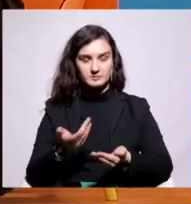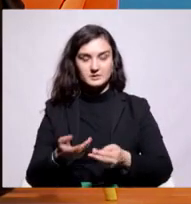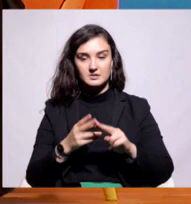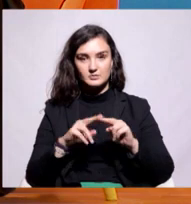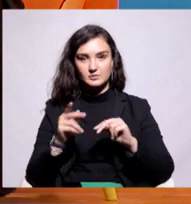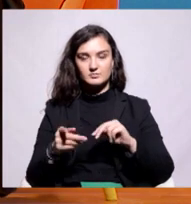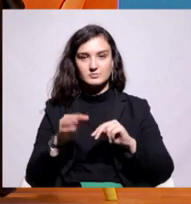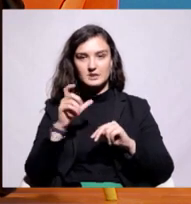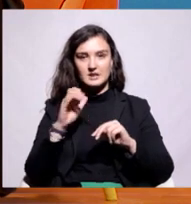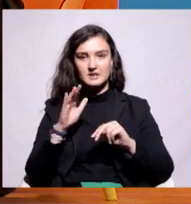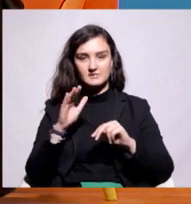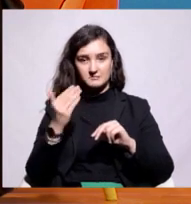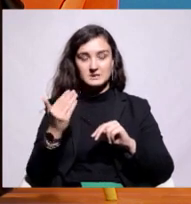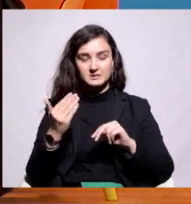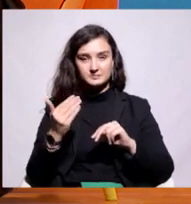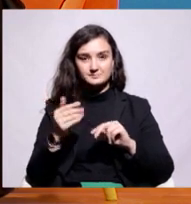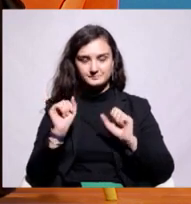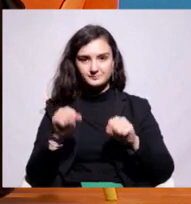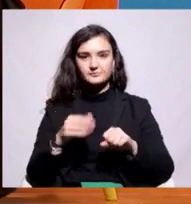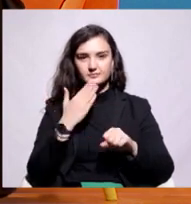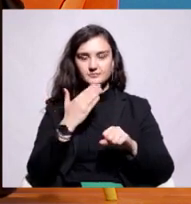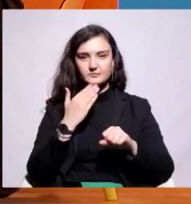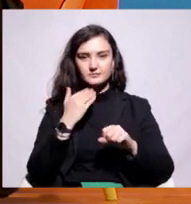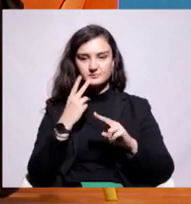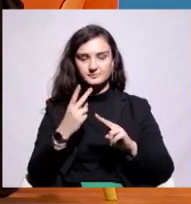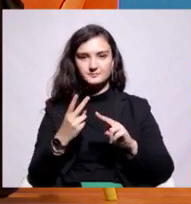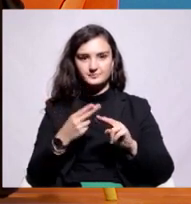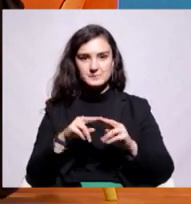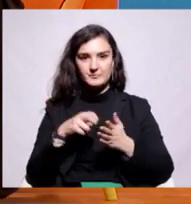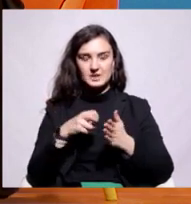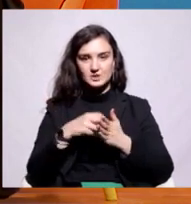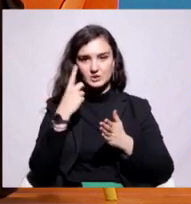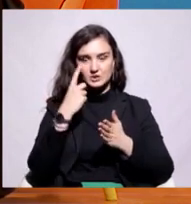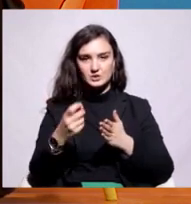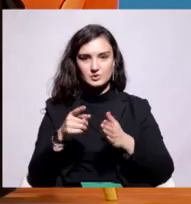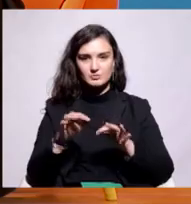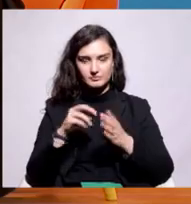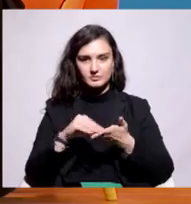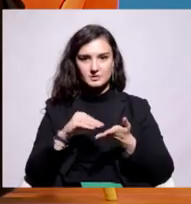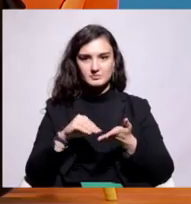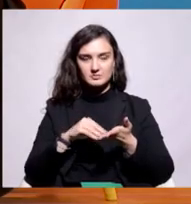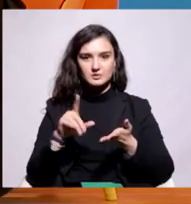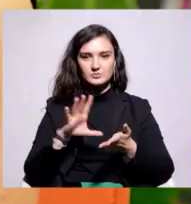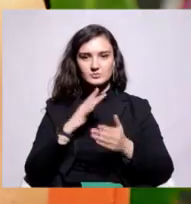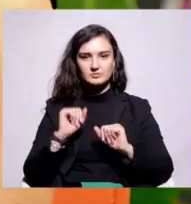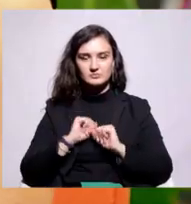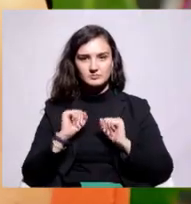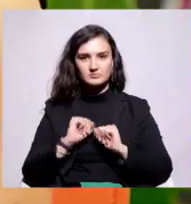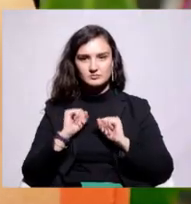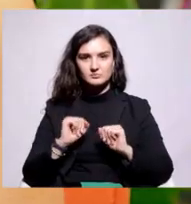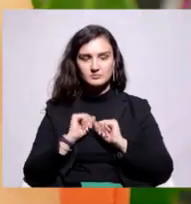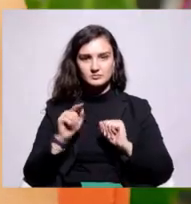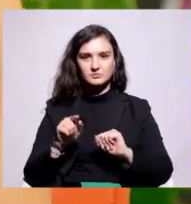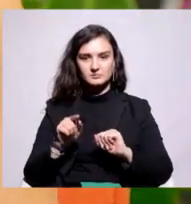So Irving's reader can easily guess the message from the writer. So he was trying to